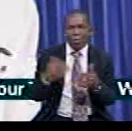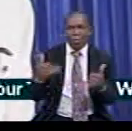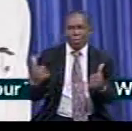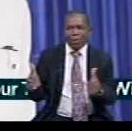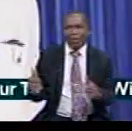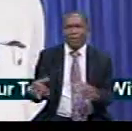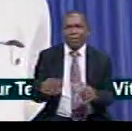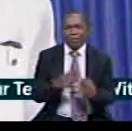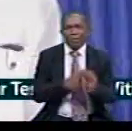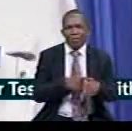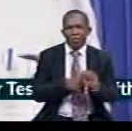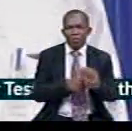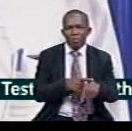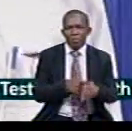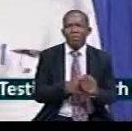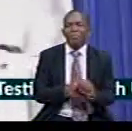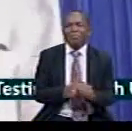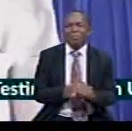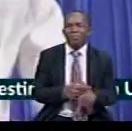You can imagine.